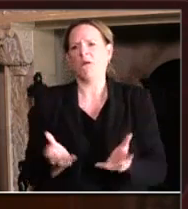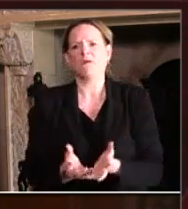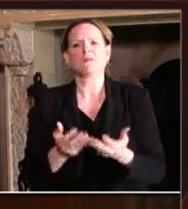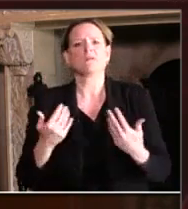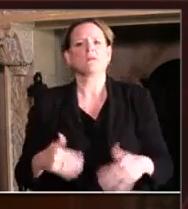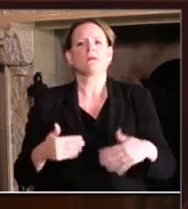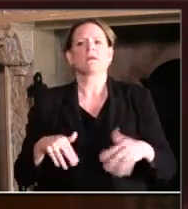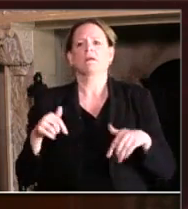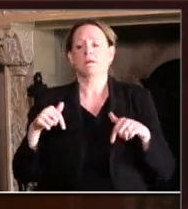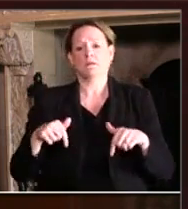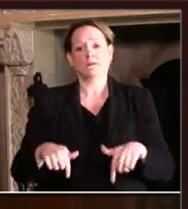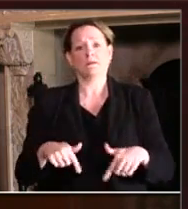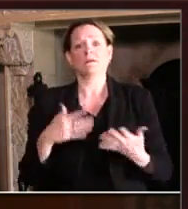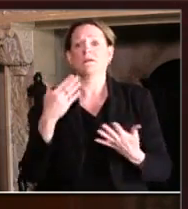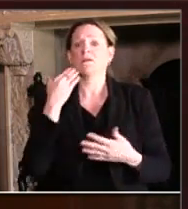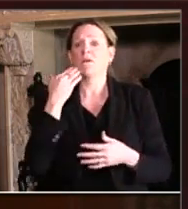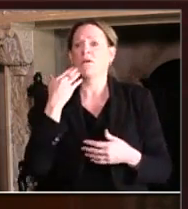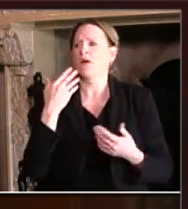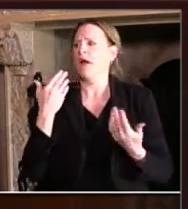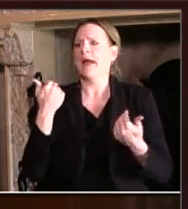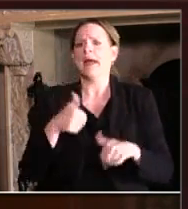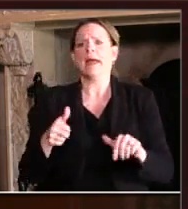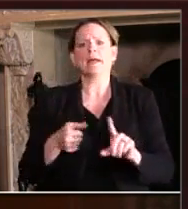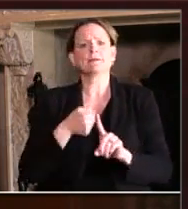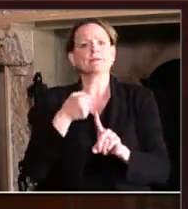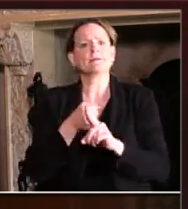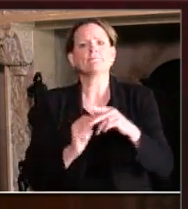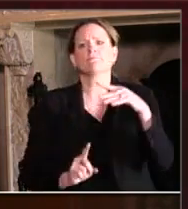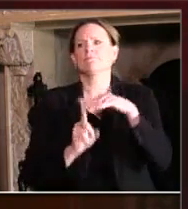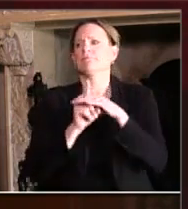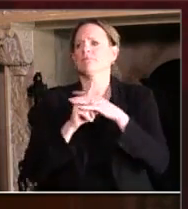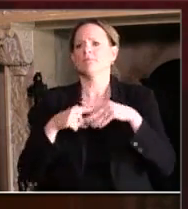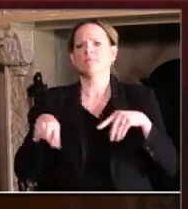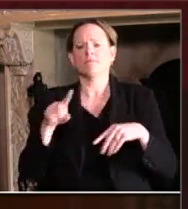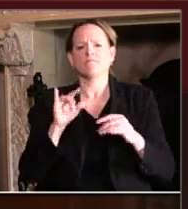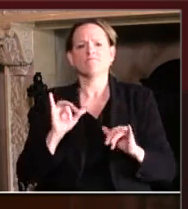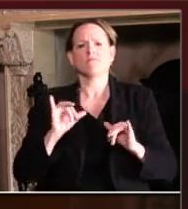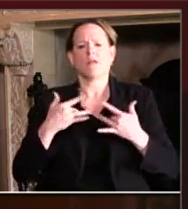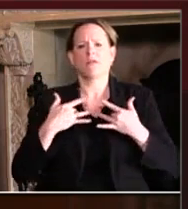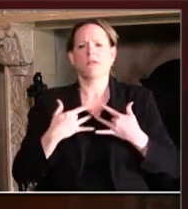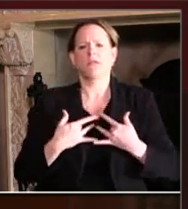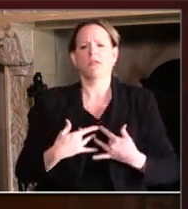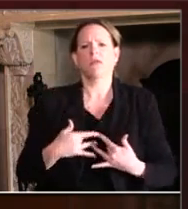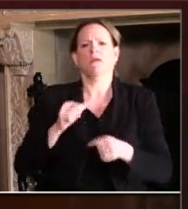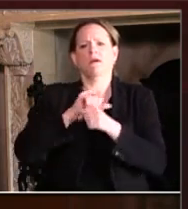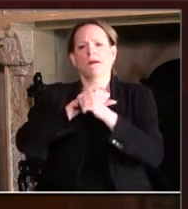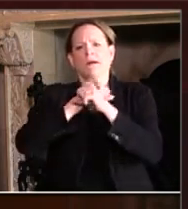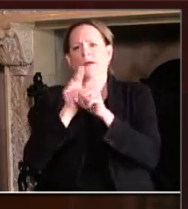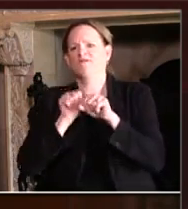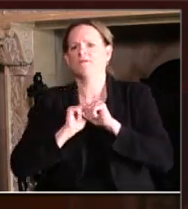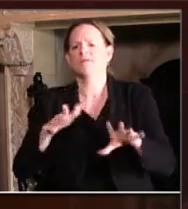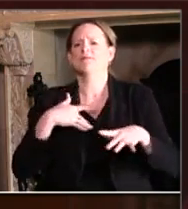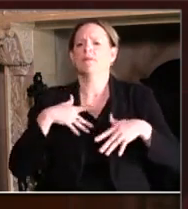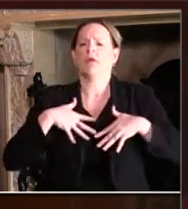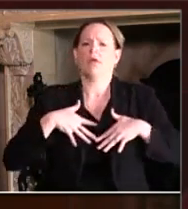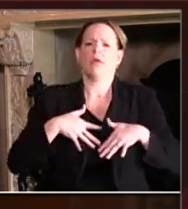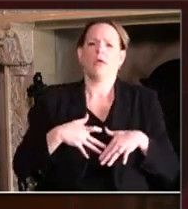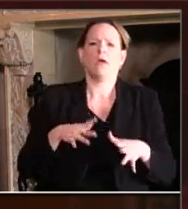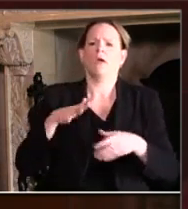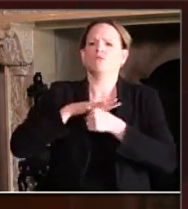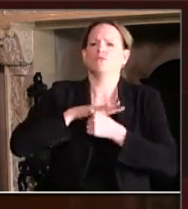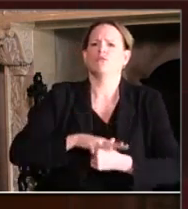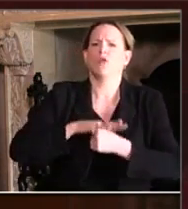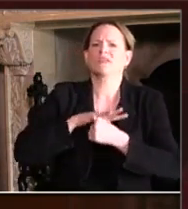or exacerbating known mental health challenges that people face. This is not limited to adults either.